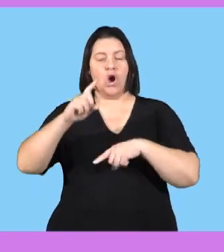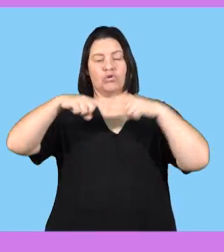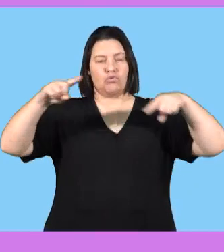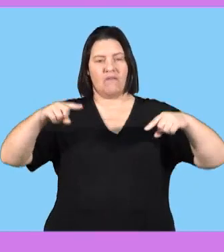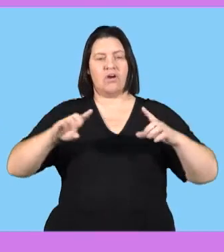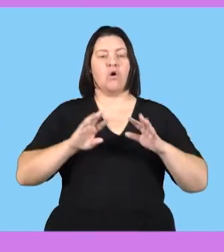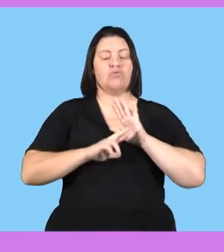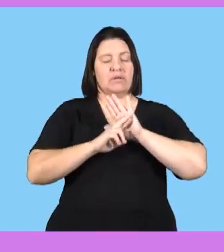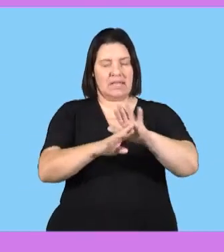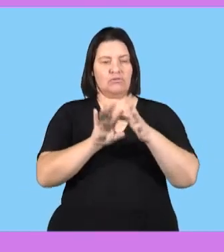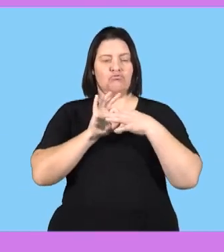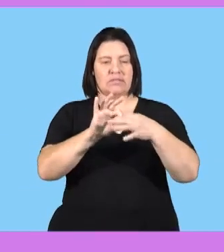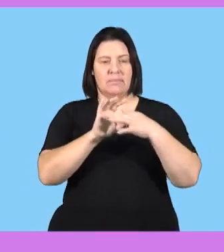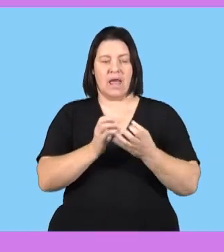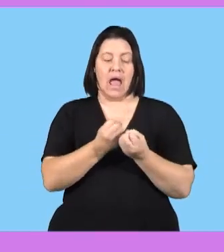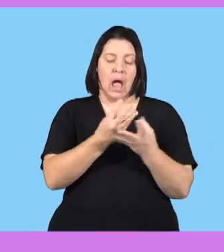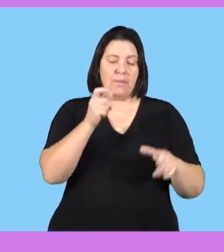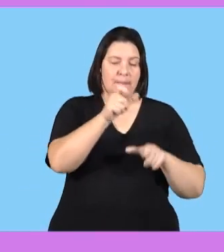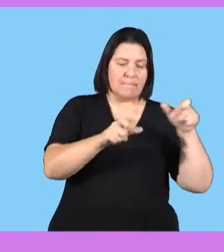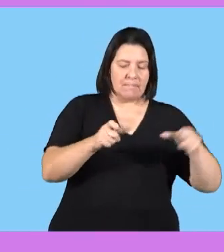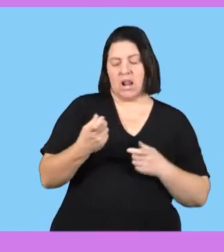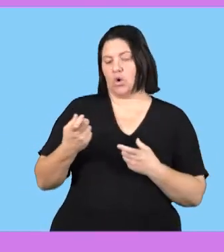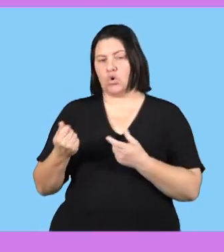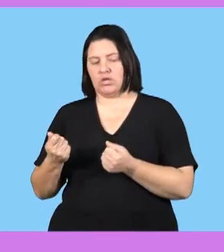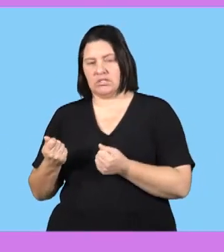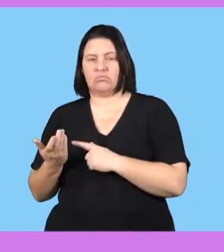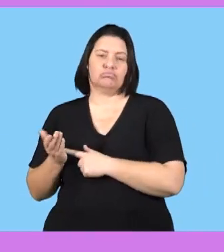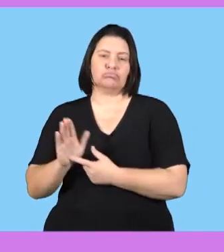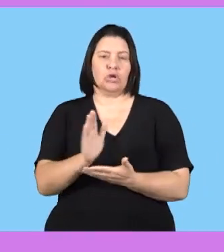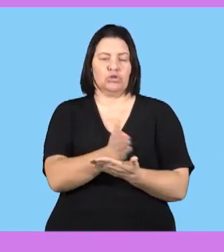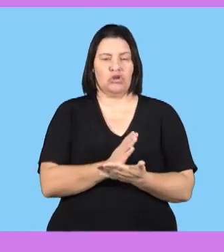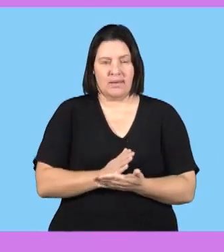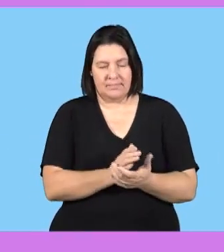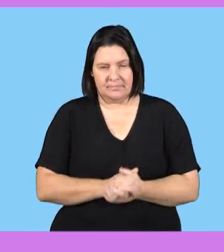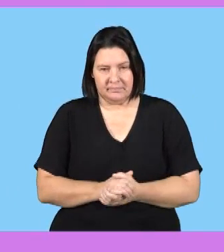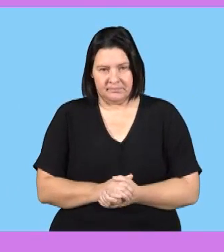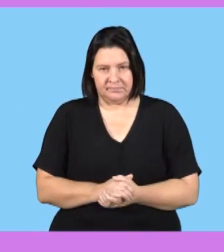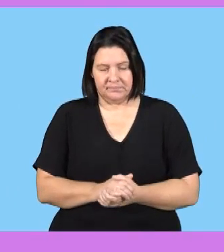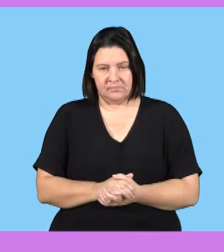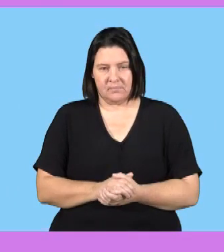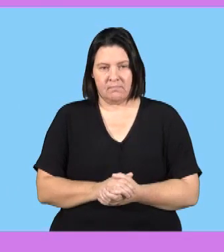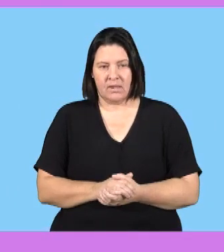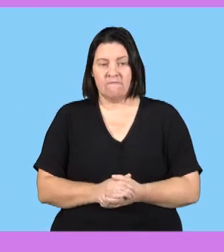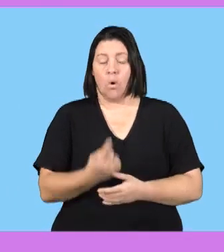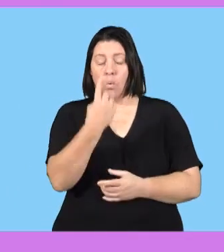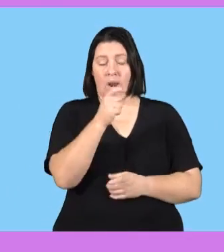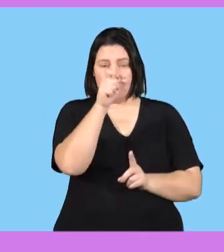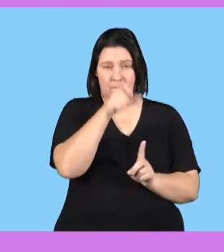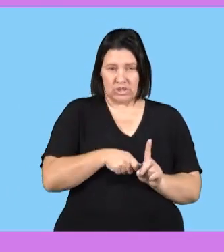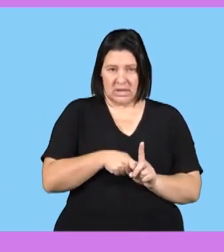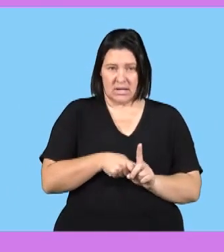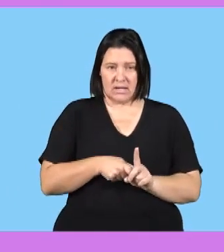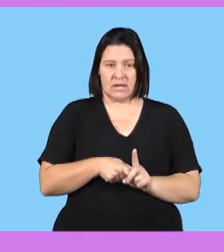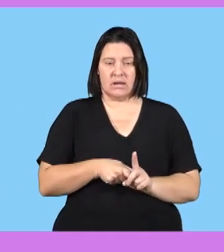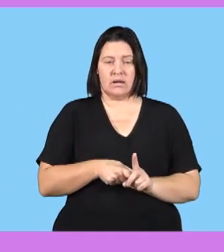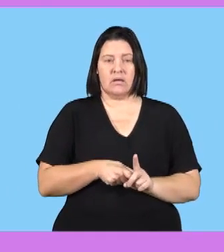to represent the relationship between the number of people and the cost to be shared. Okay, for one person,